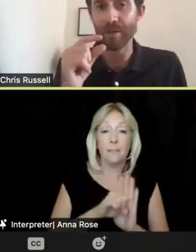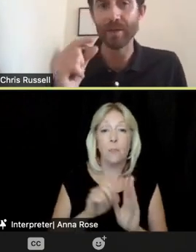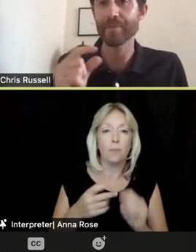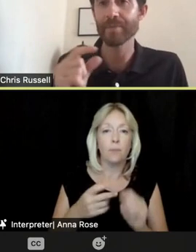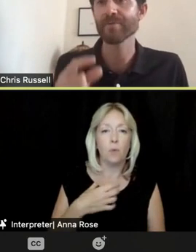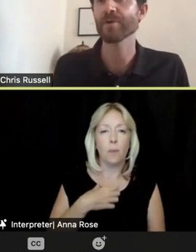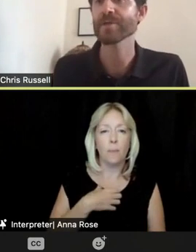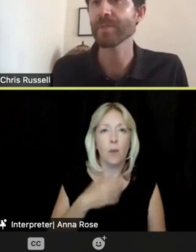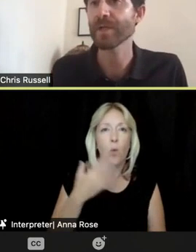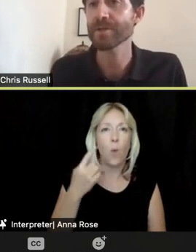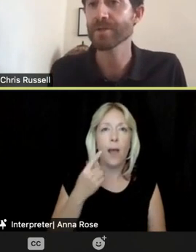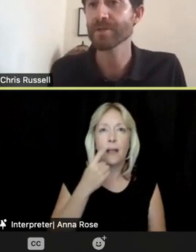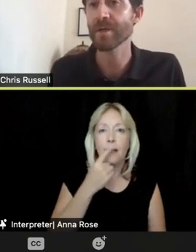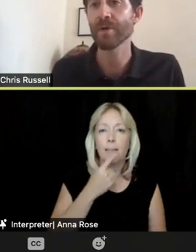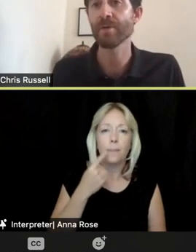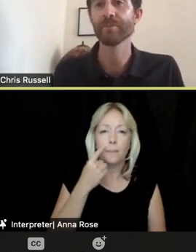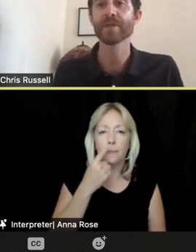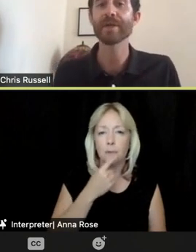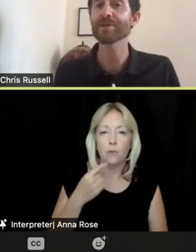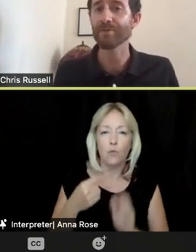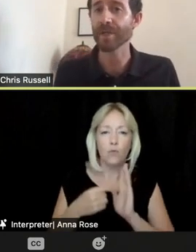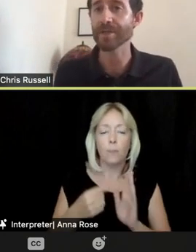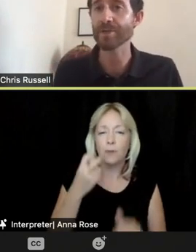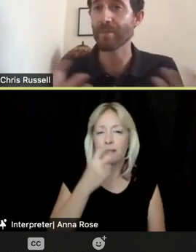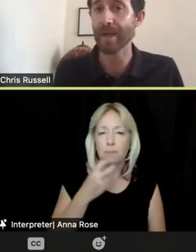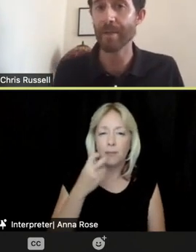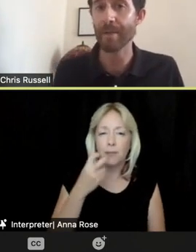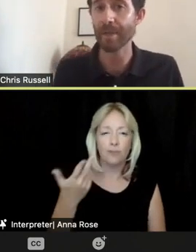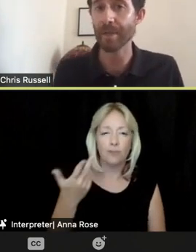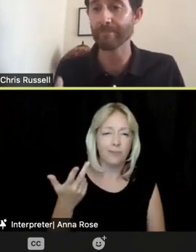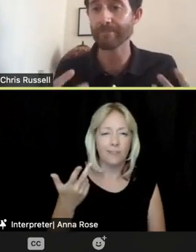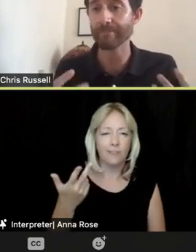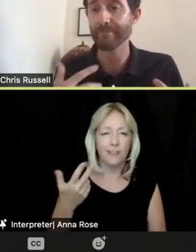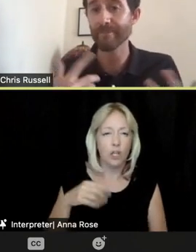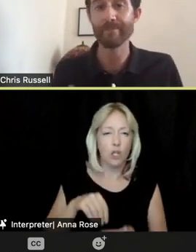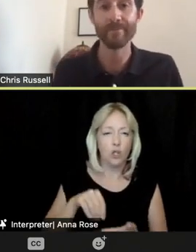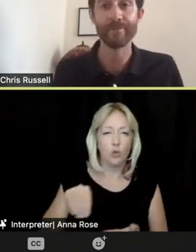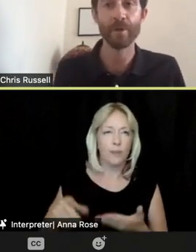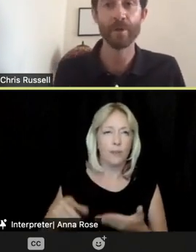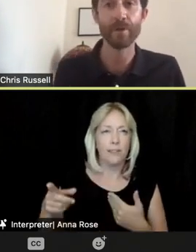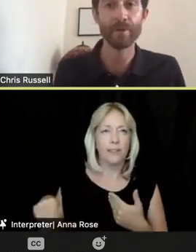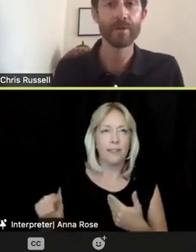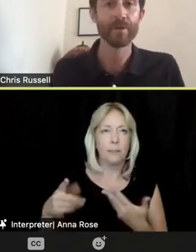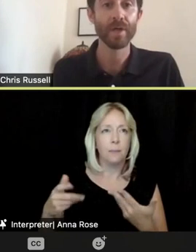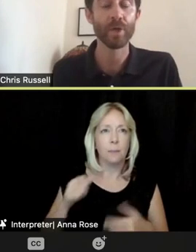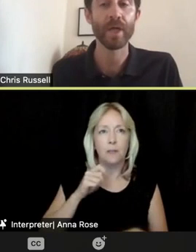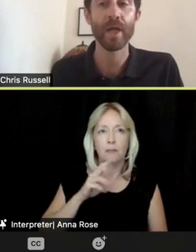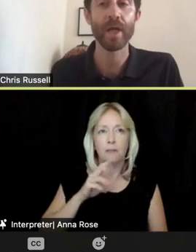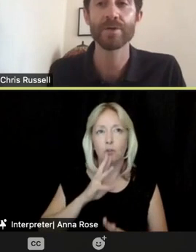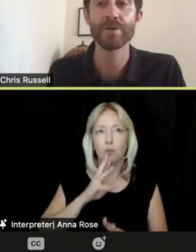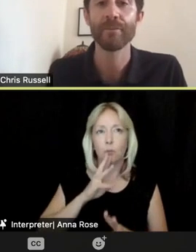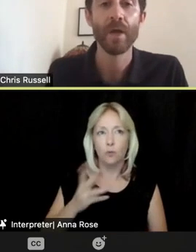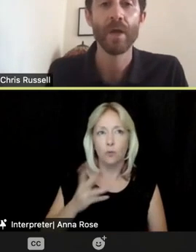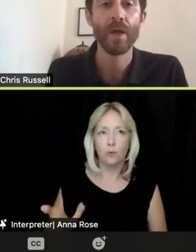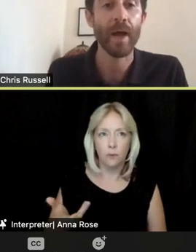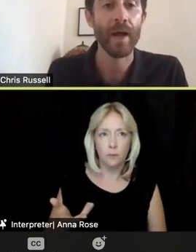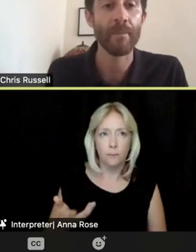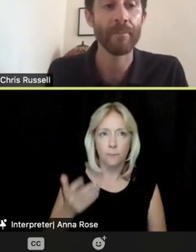little weird lips for the speech symbol, especially for kids who might not be verbal